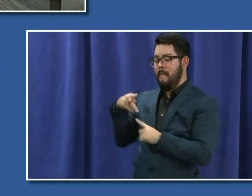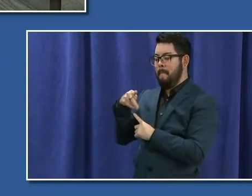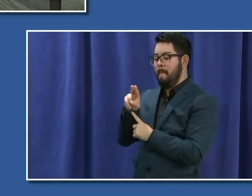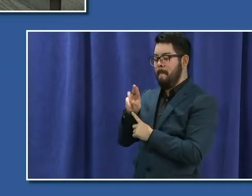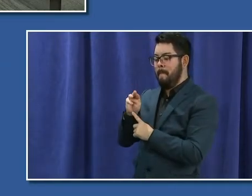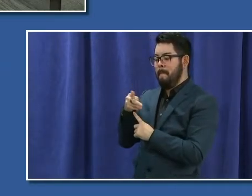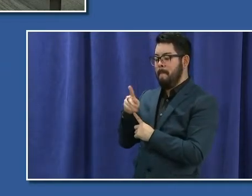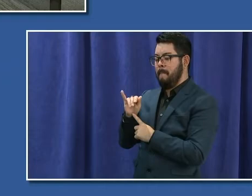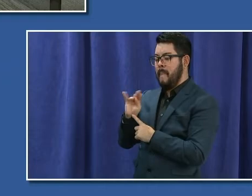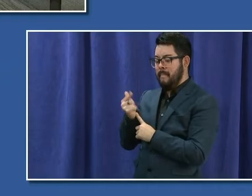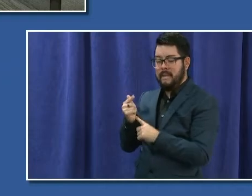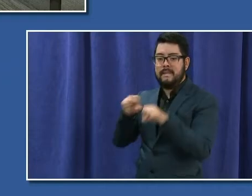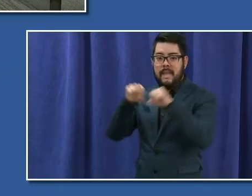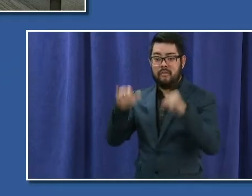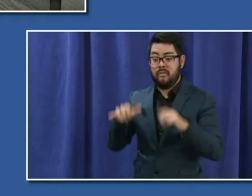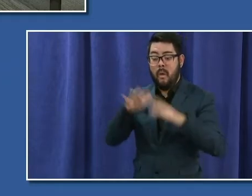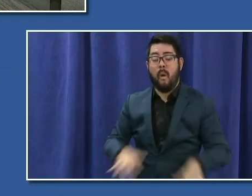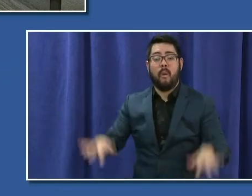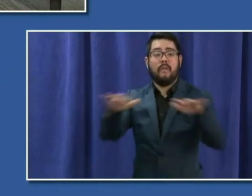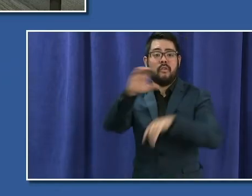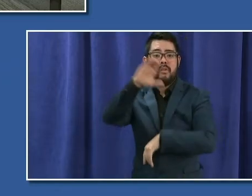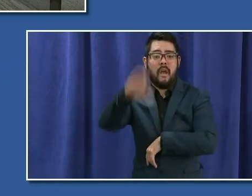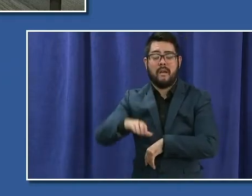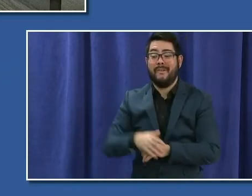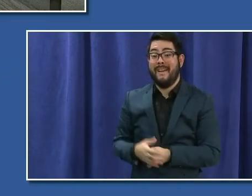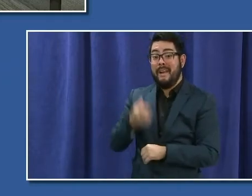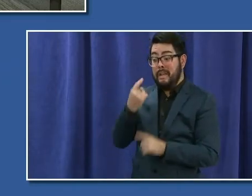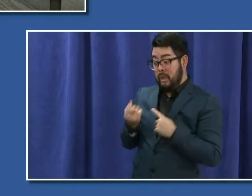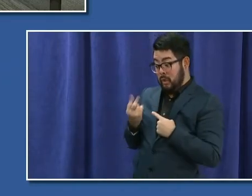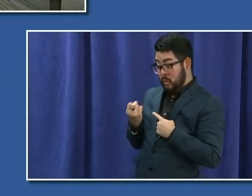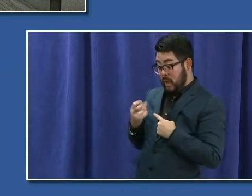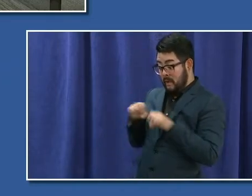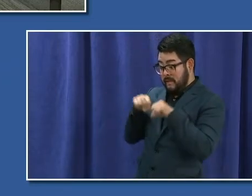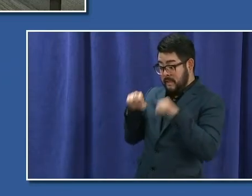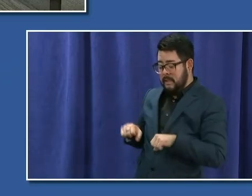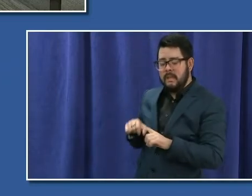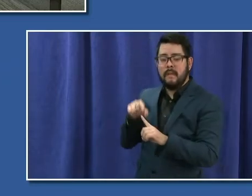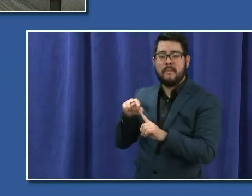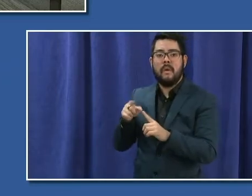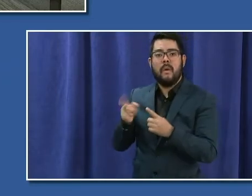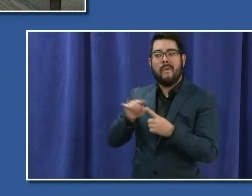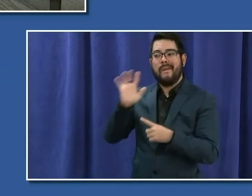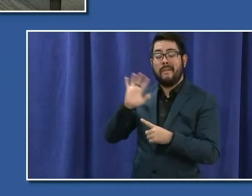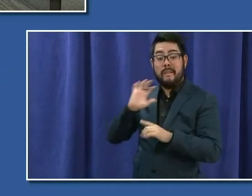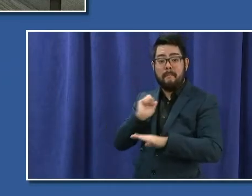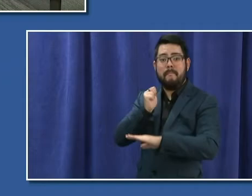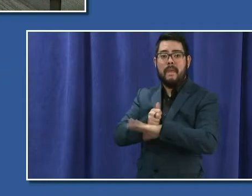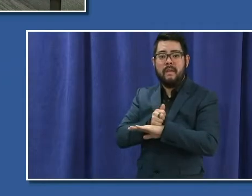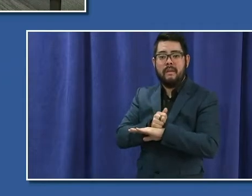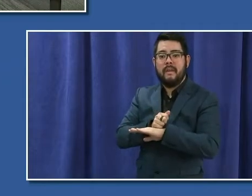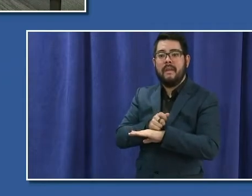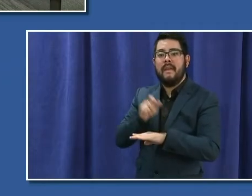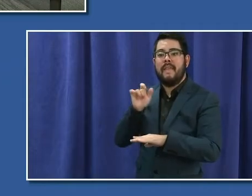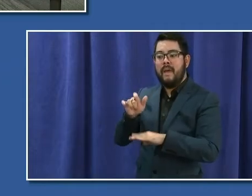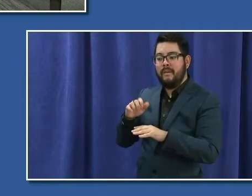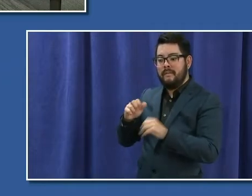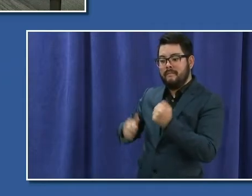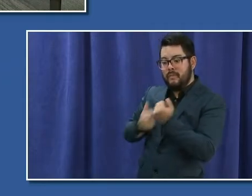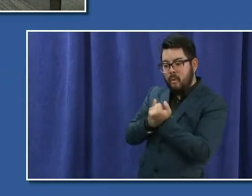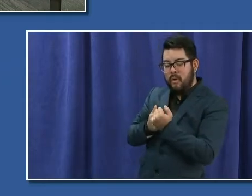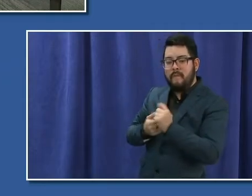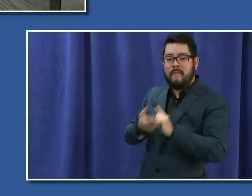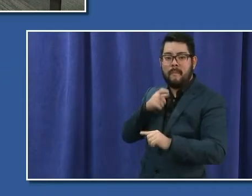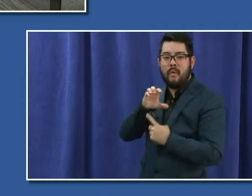water throughout the city of Chicago. Those pumping stations, when they were built and fueled by coal. Right? So